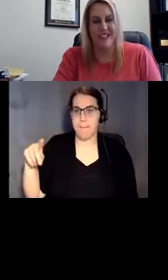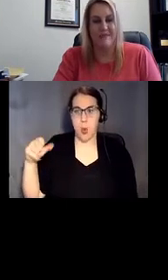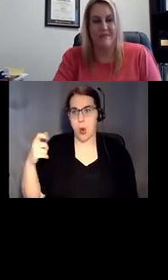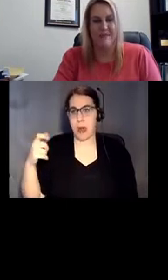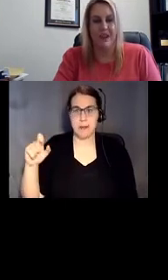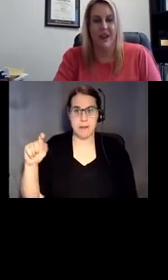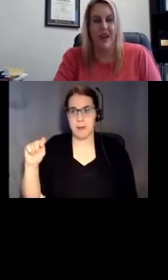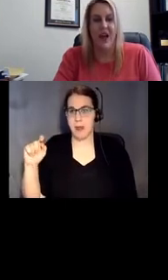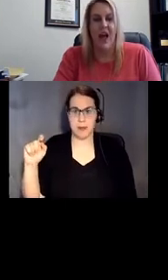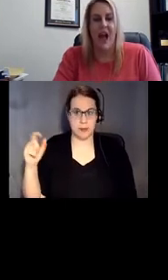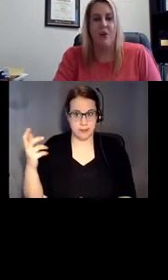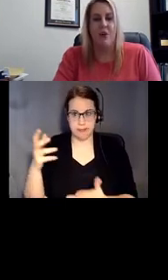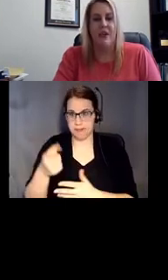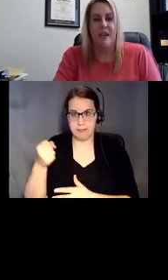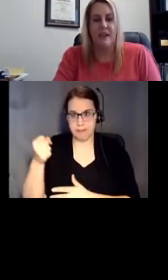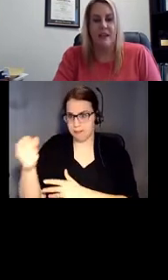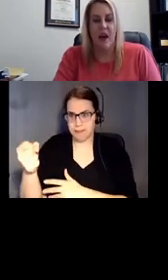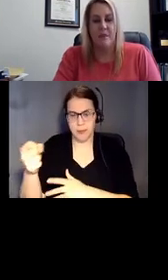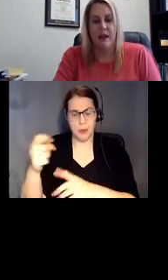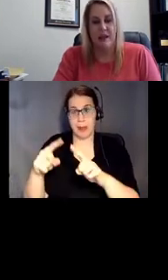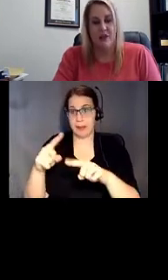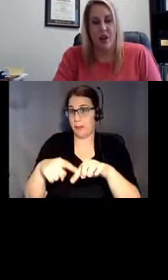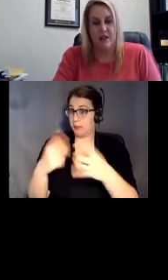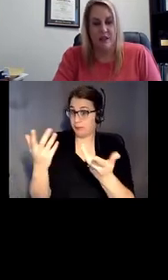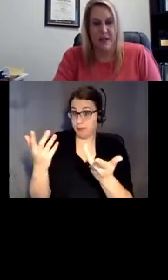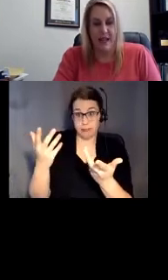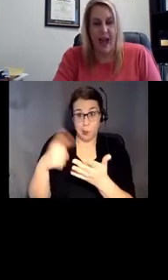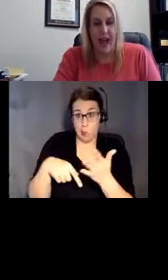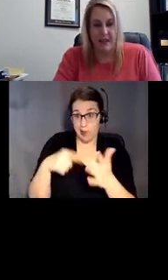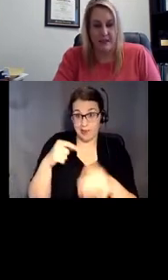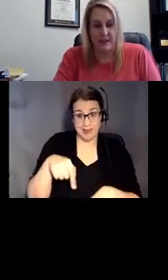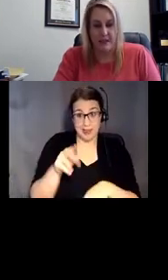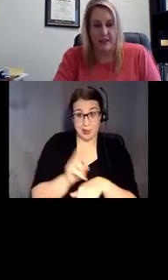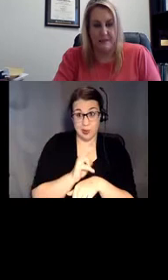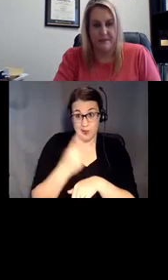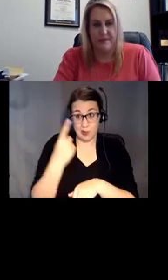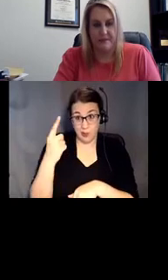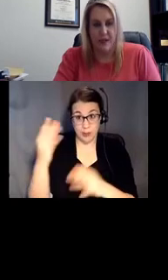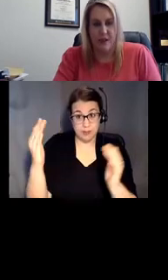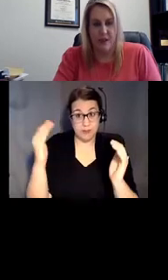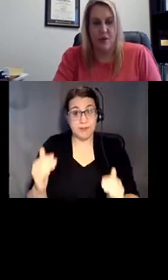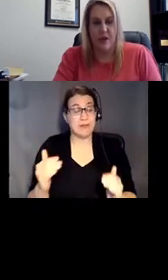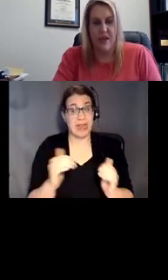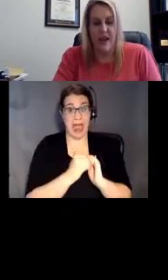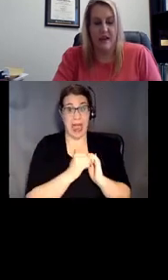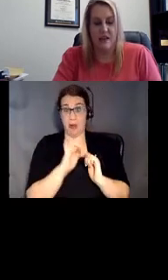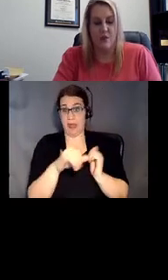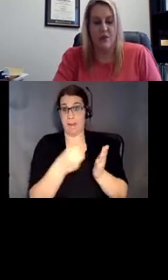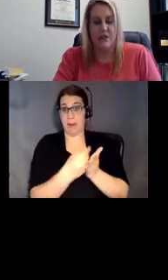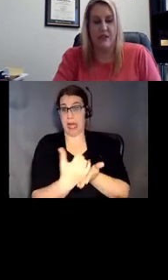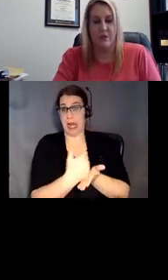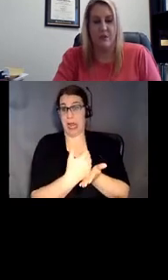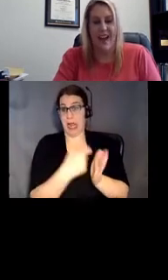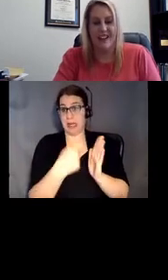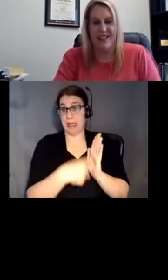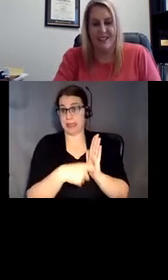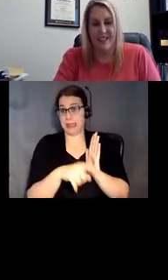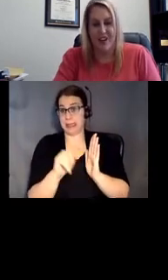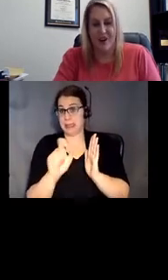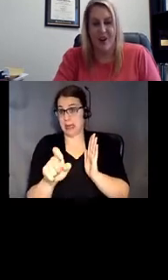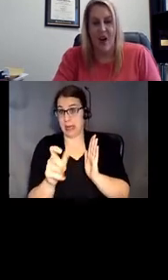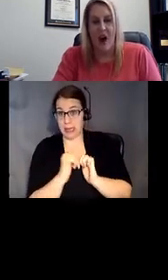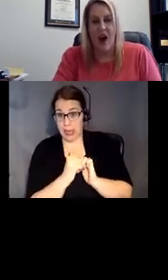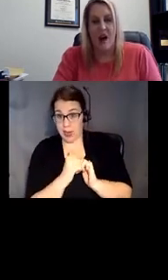is needed. How will the income in the trust be taxed? So again, we're dealing with